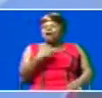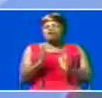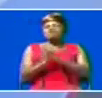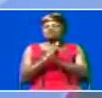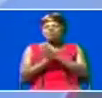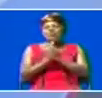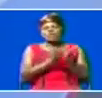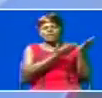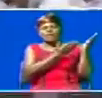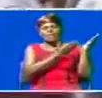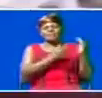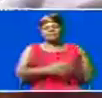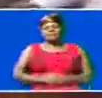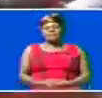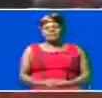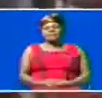update.